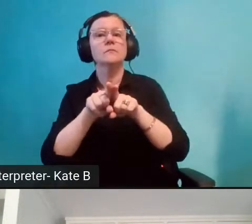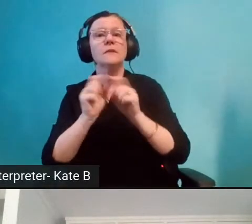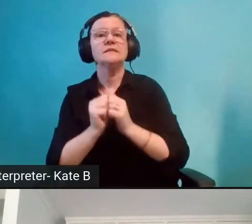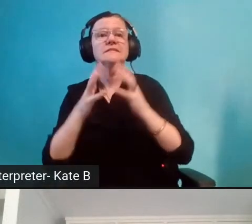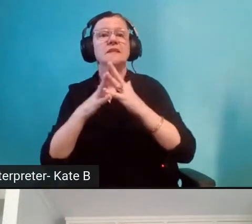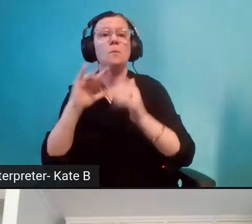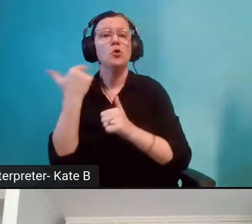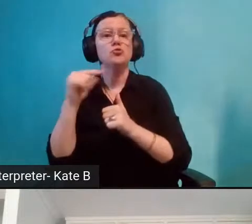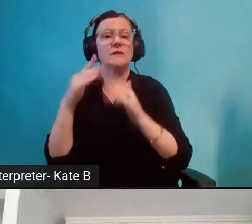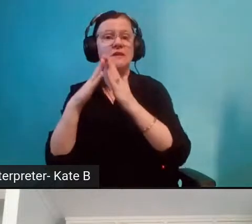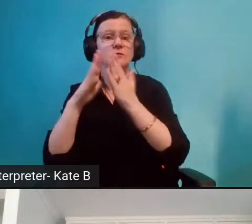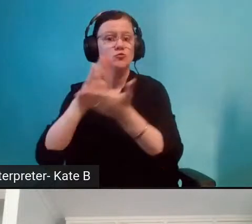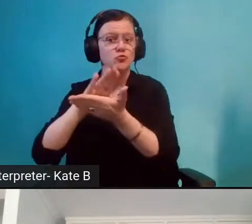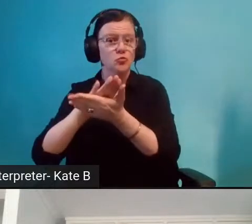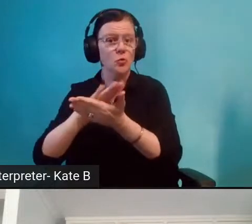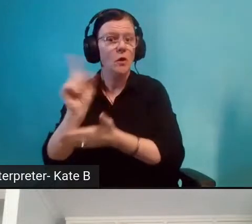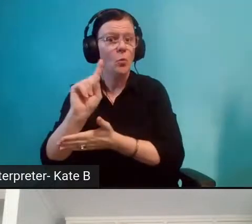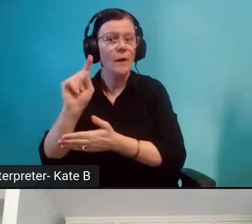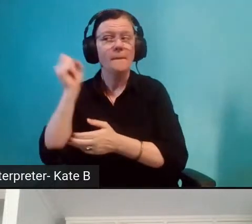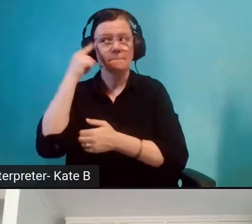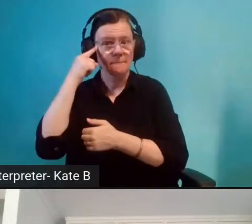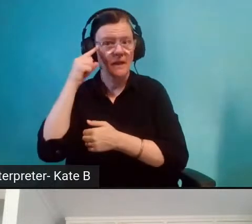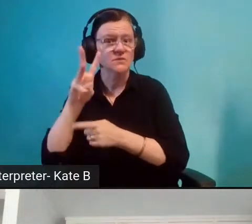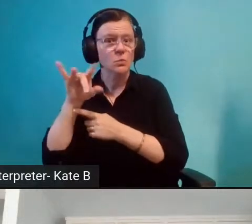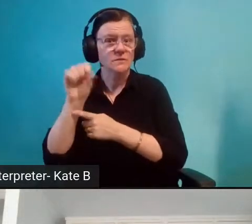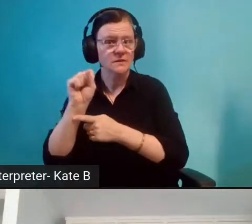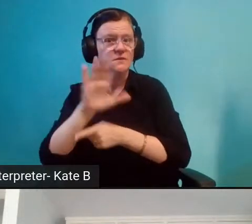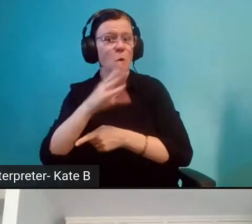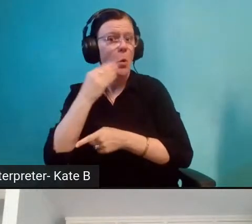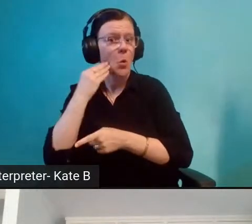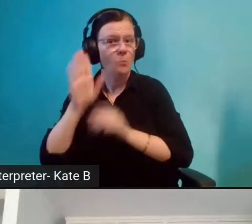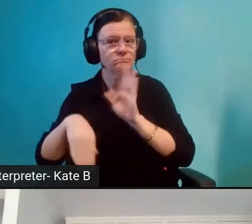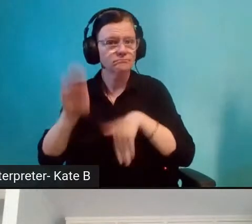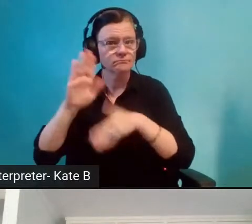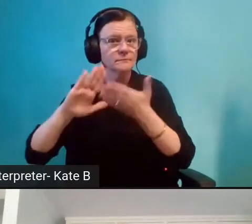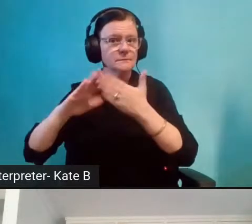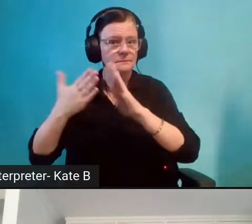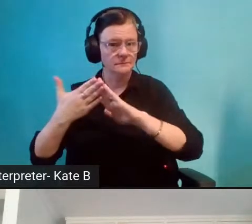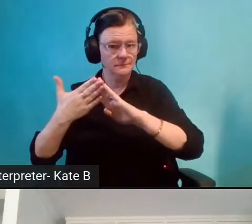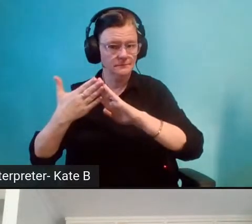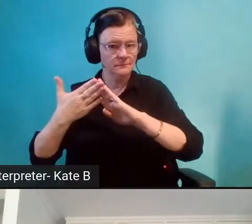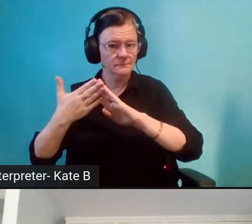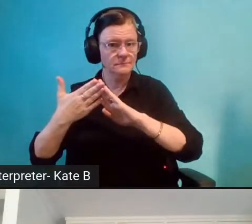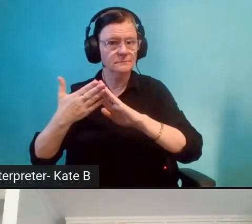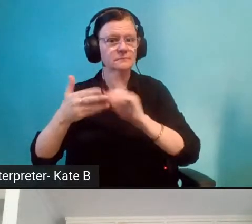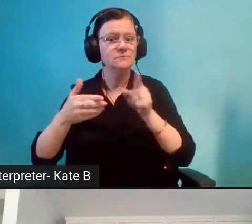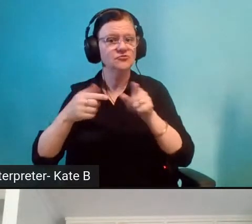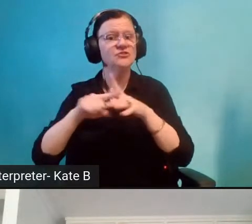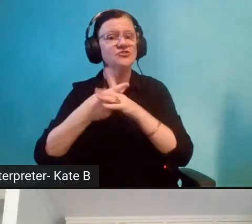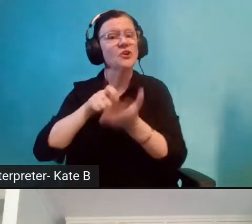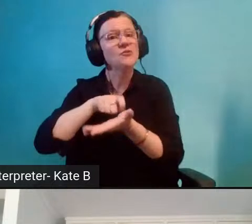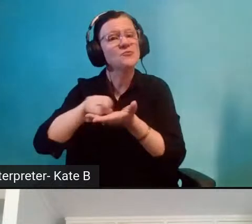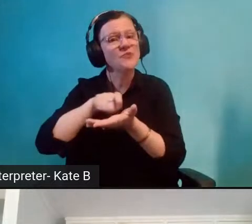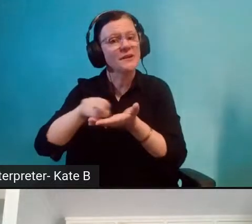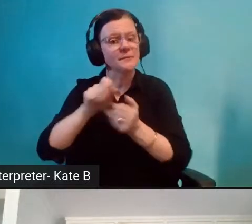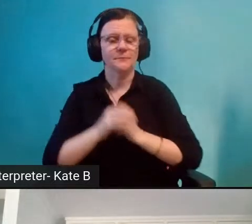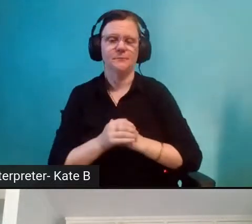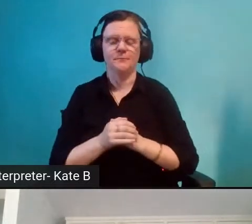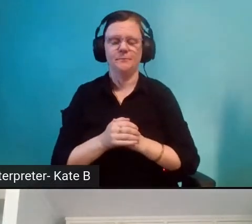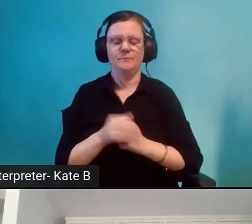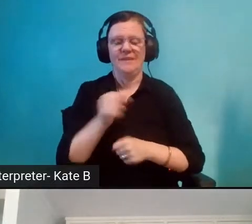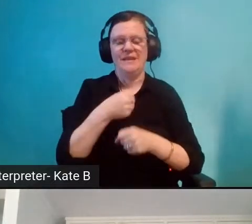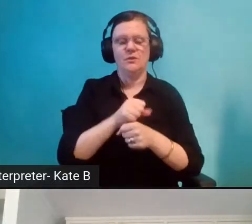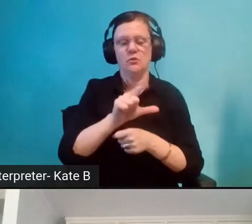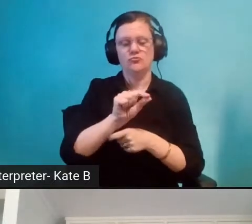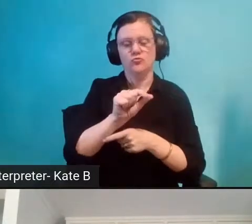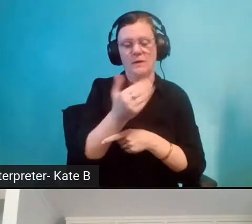school here in Madison, Wisconsin, her hometown, she started writing. In 2015, her